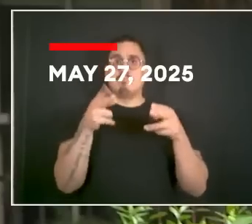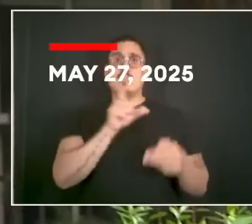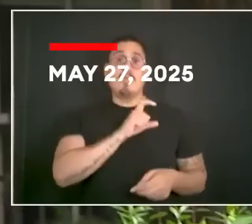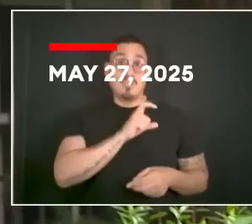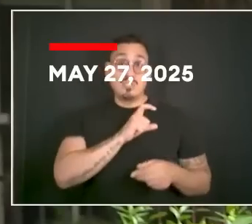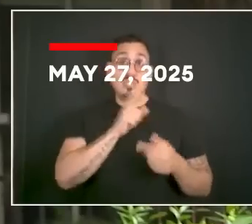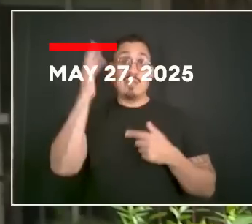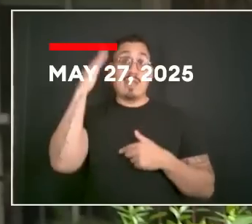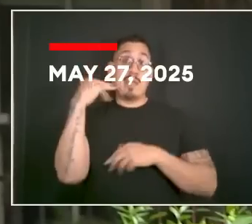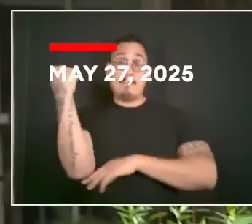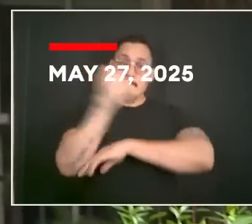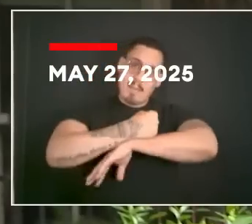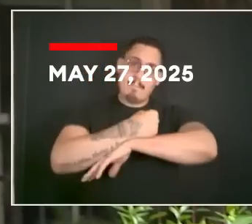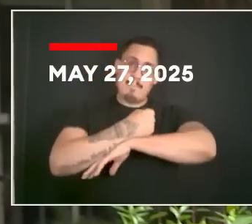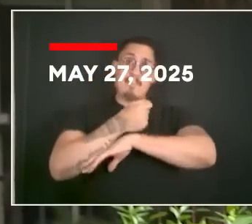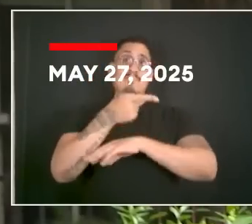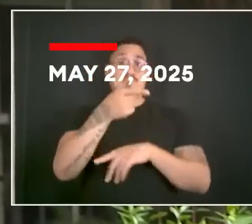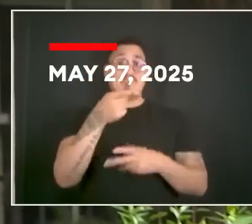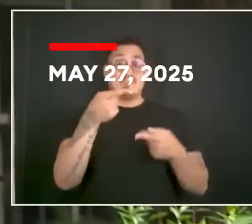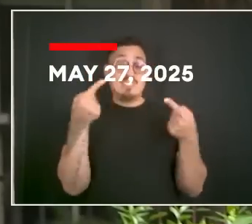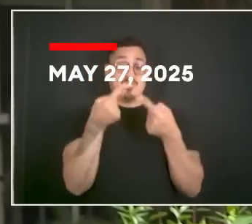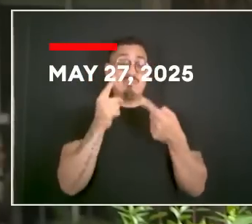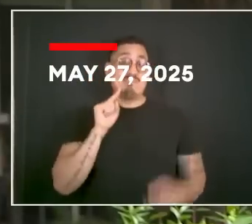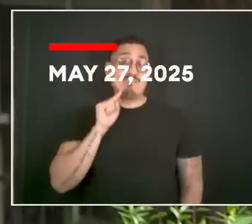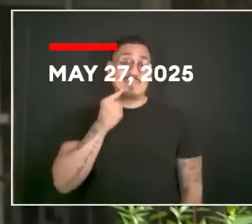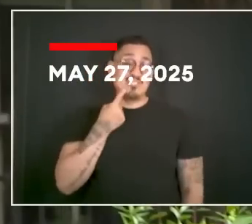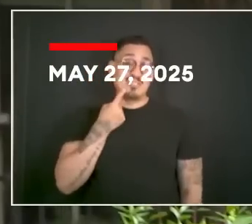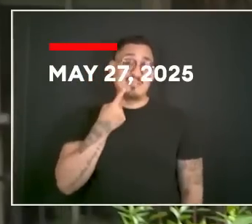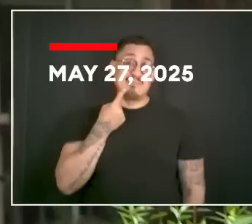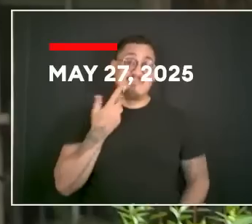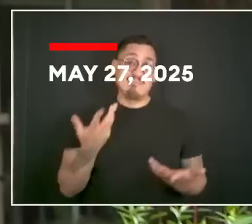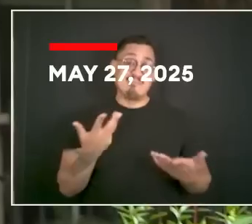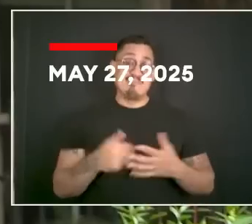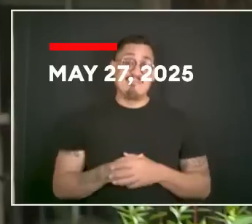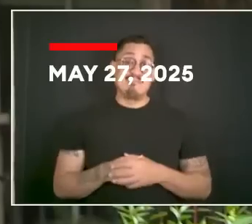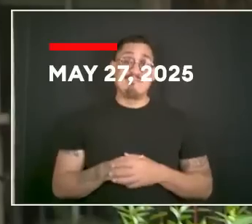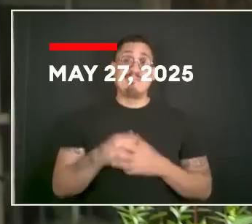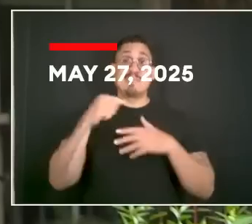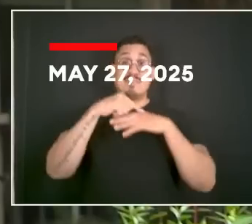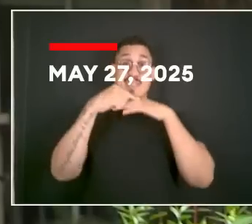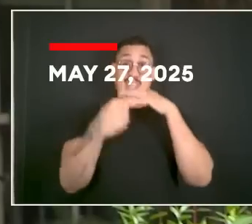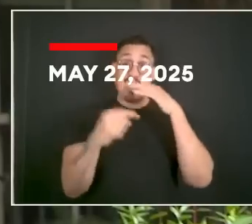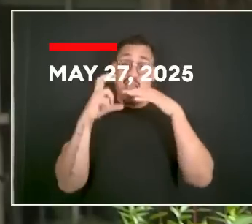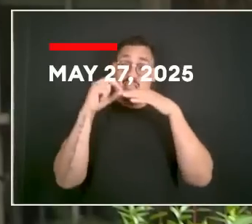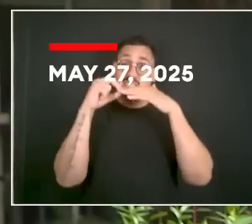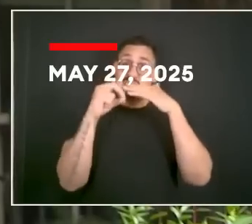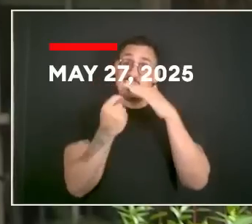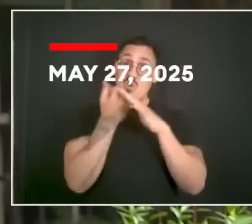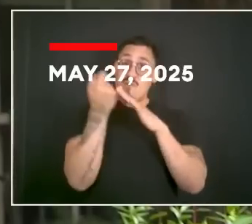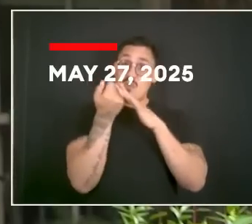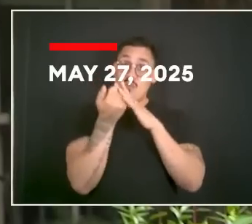and his injuries are serious. And so when getting your fingers bit off, been shooting at our